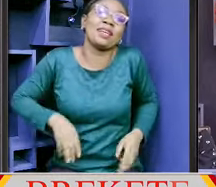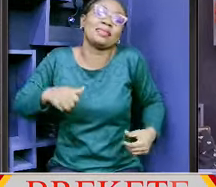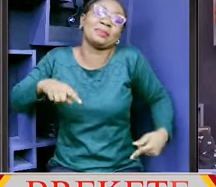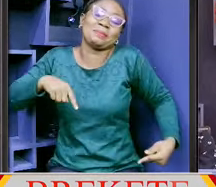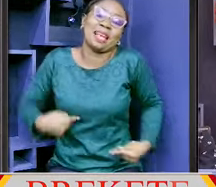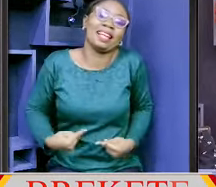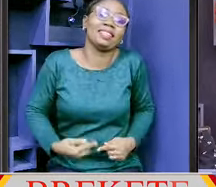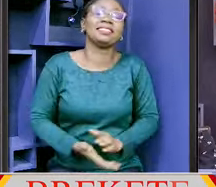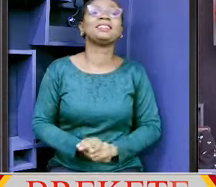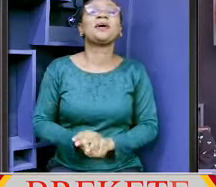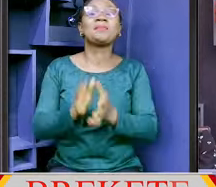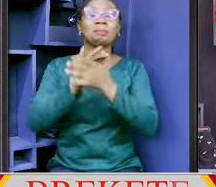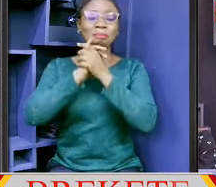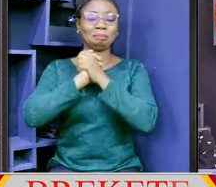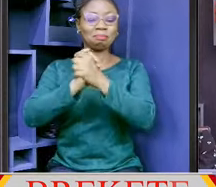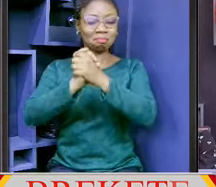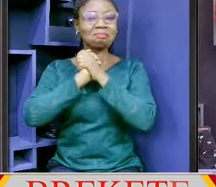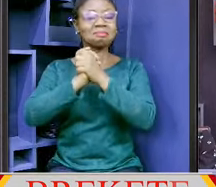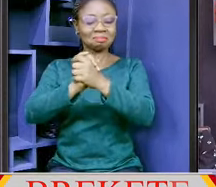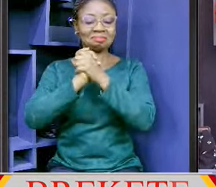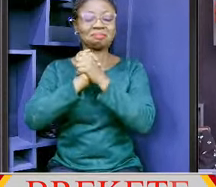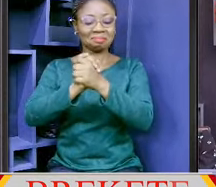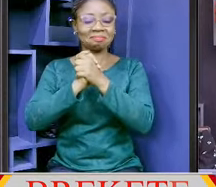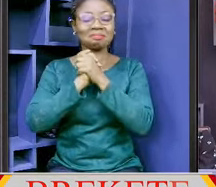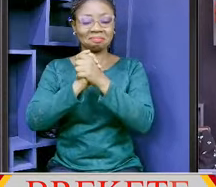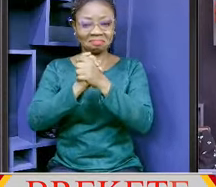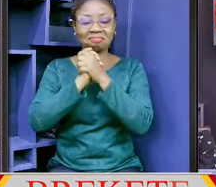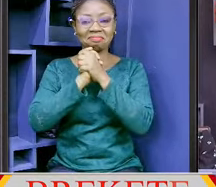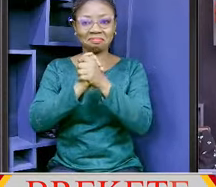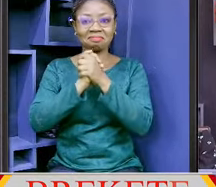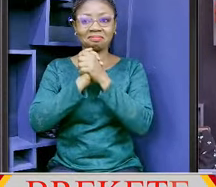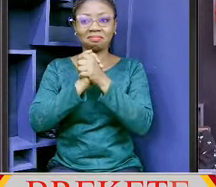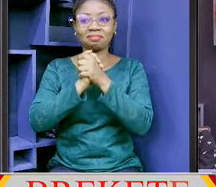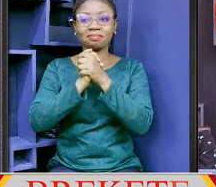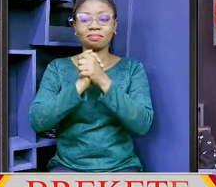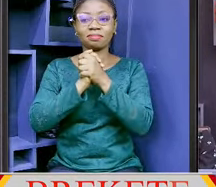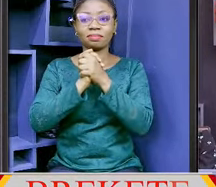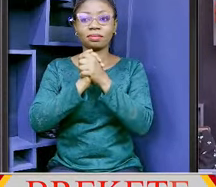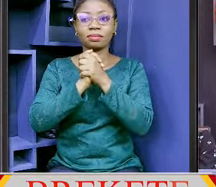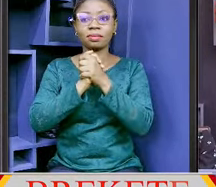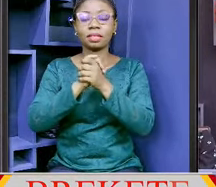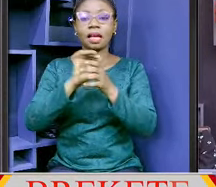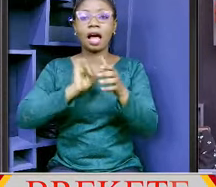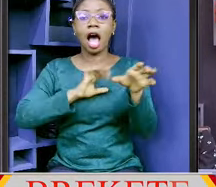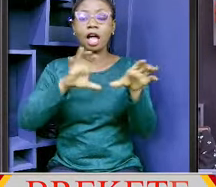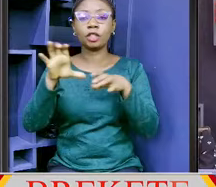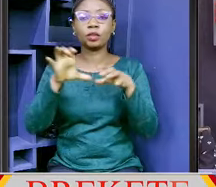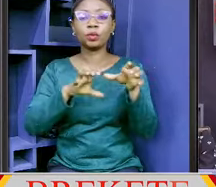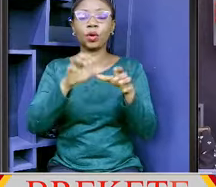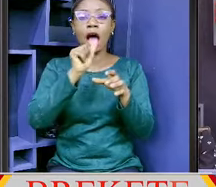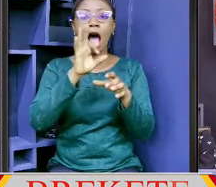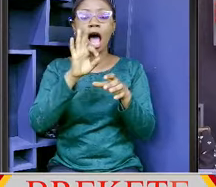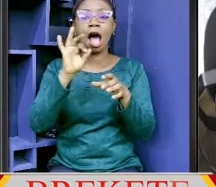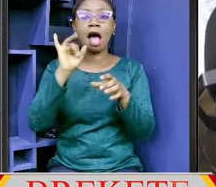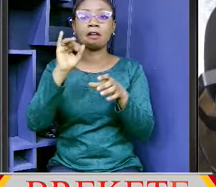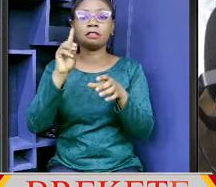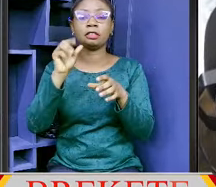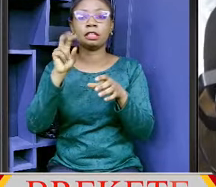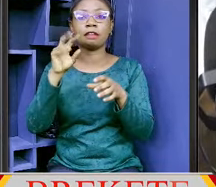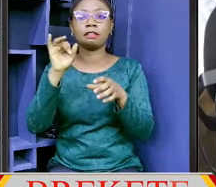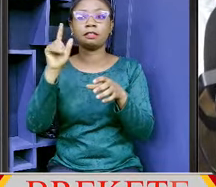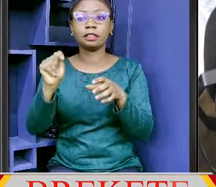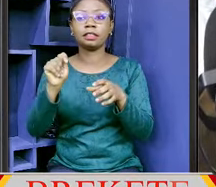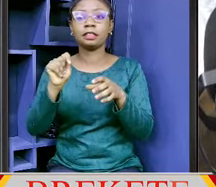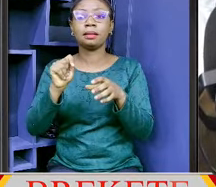Amen. Mama Destiny, well done, ma. Thank you so much, sir. I've even keep my CDB, say I want to see you. Make a just...